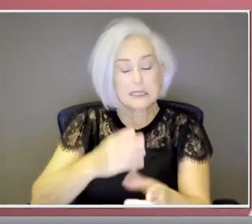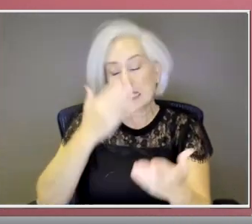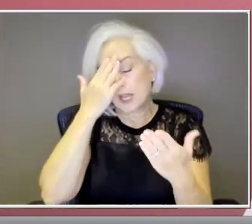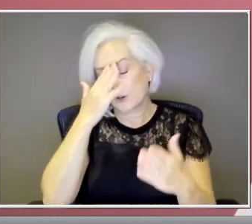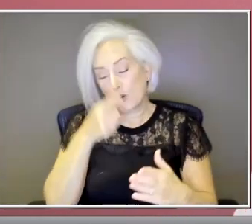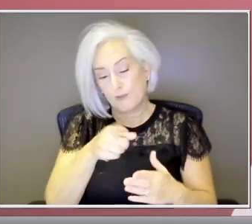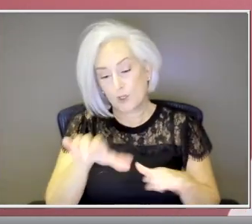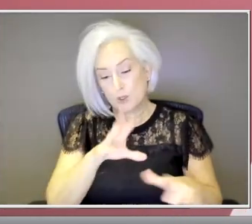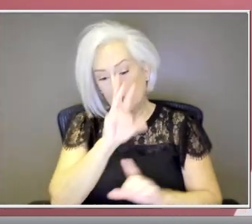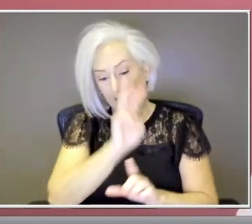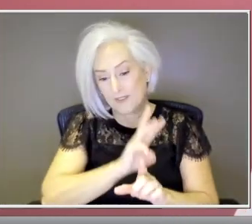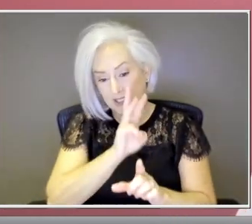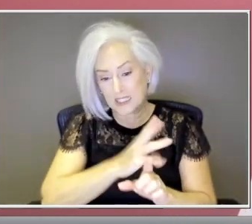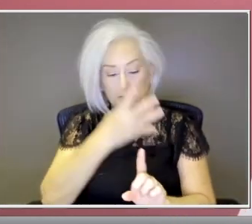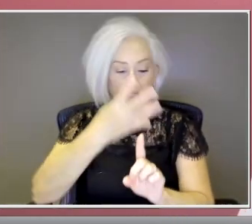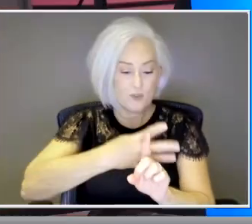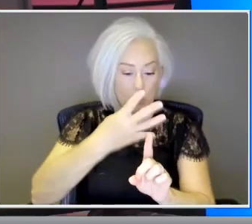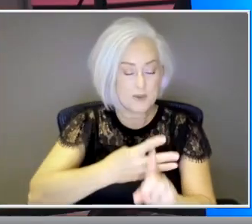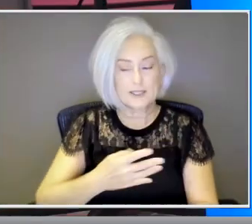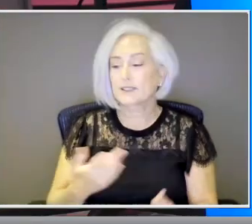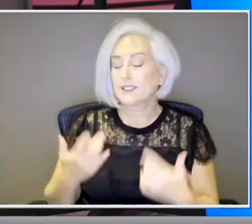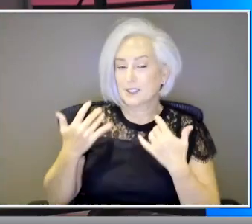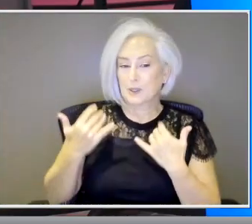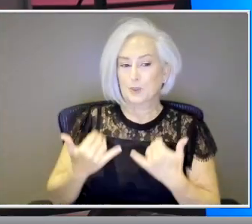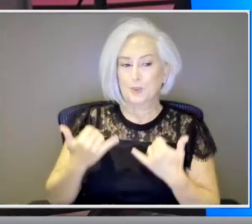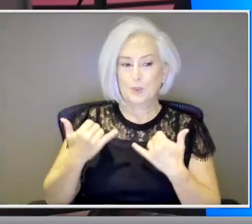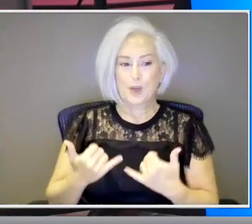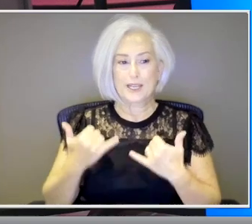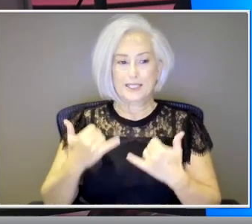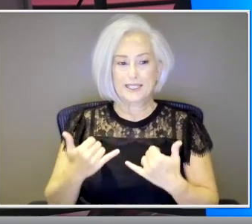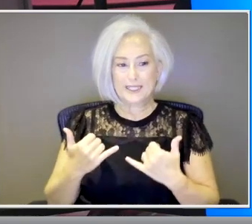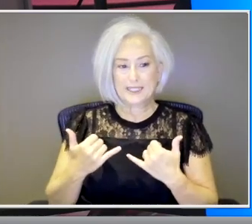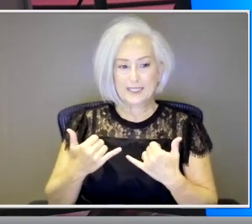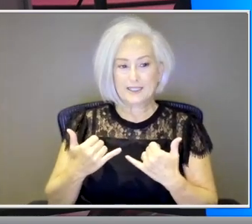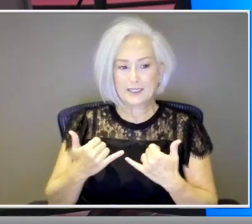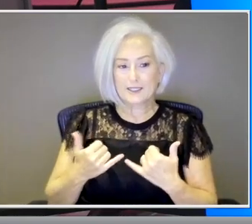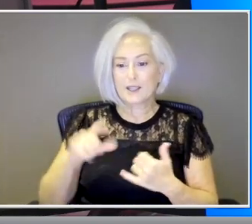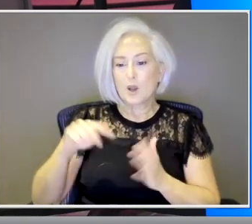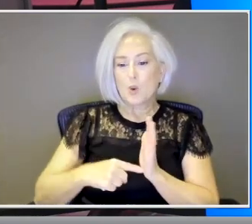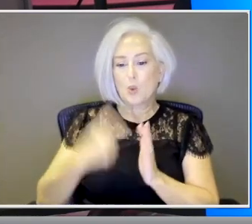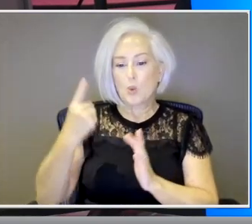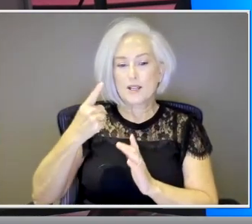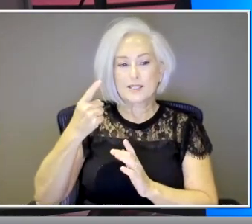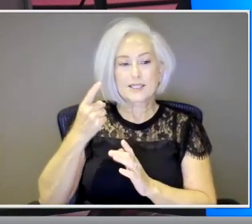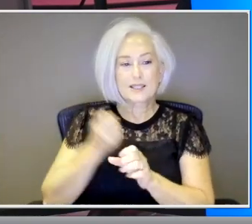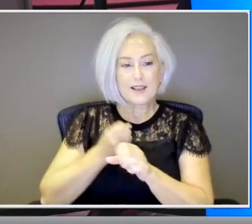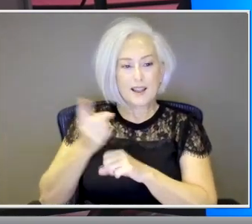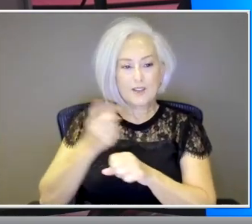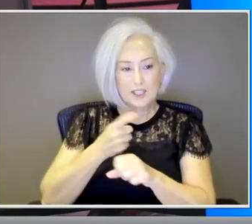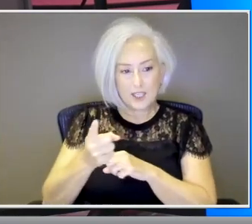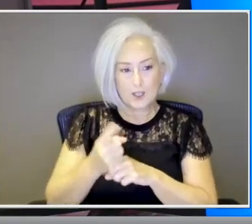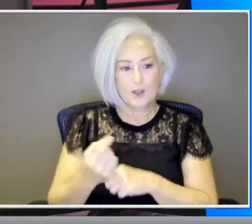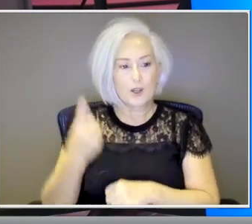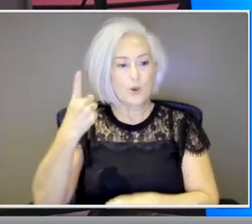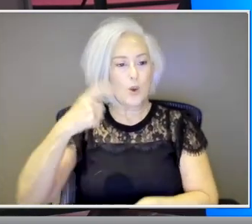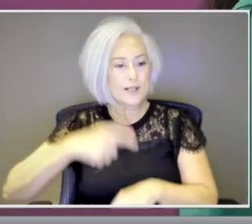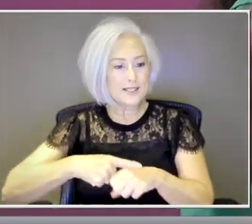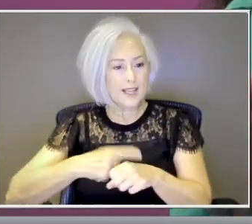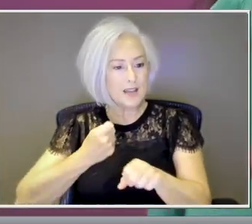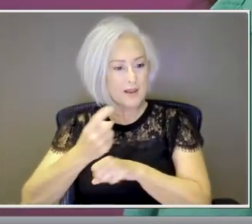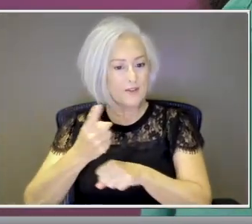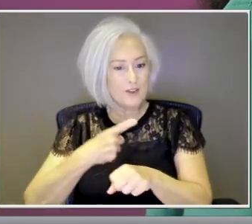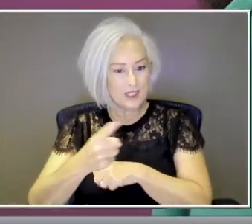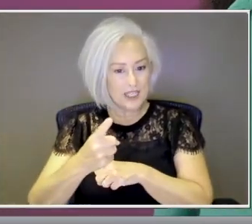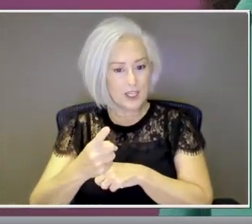months, but... Right now I do once a year with KU and once a year at Mayo. So it's 6 months